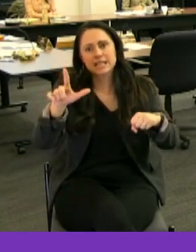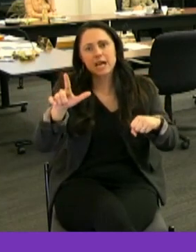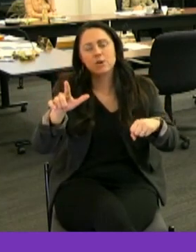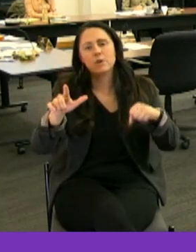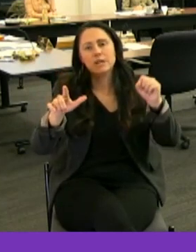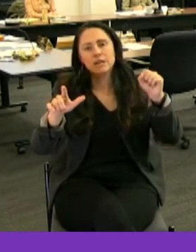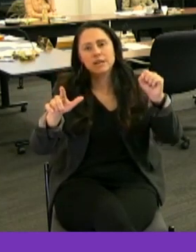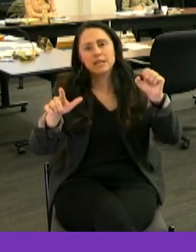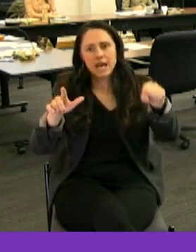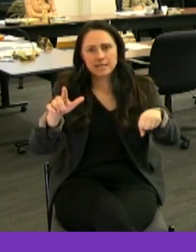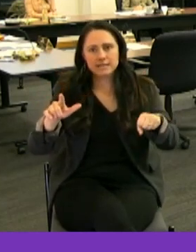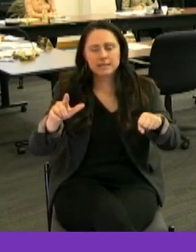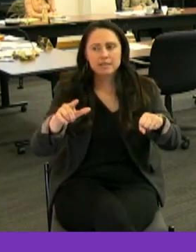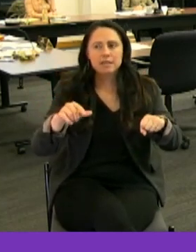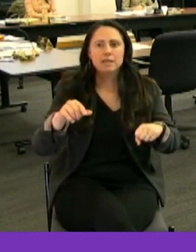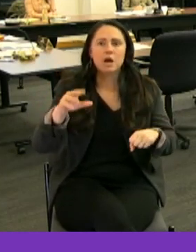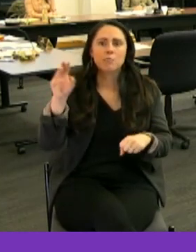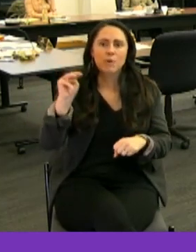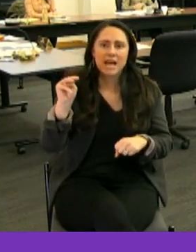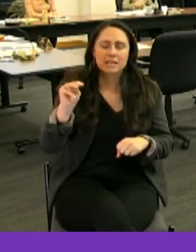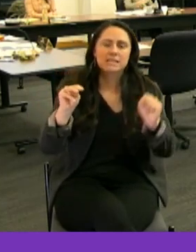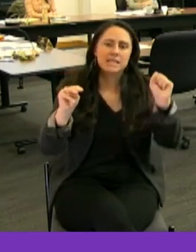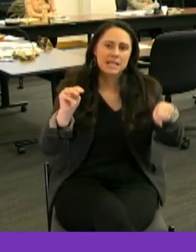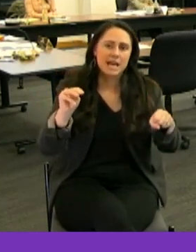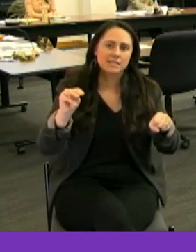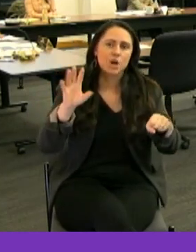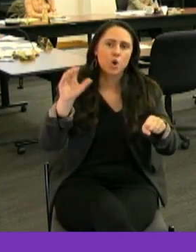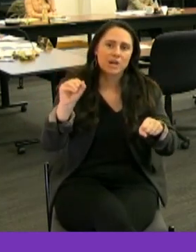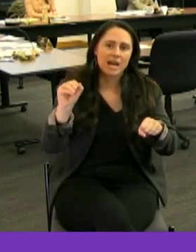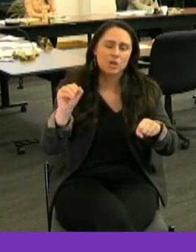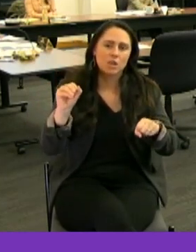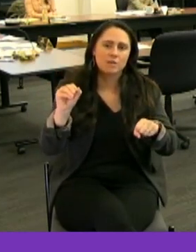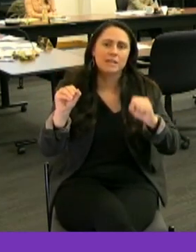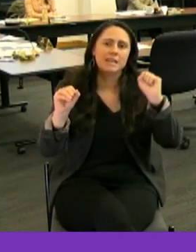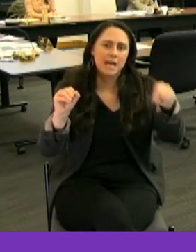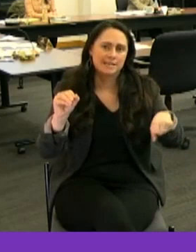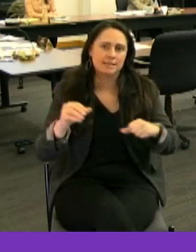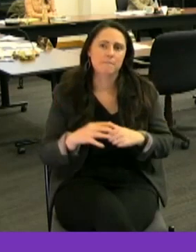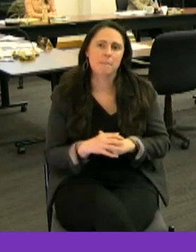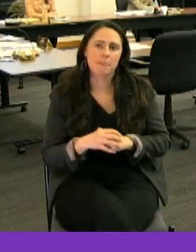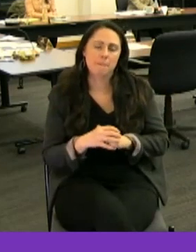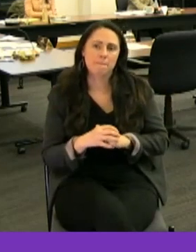Lozano. Yes. Morales. And O'Connell. Yes.